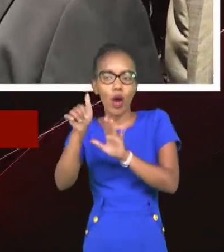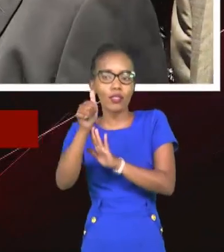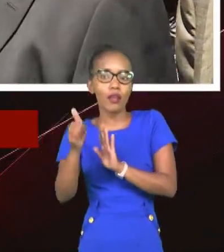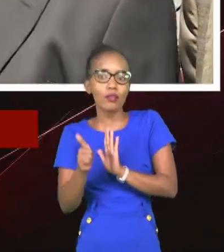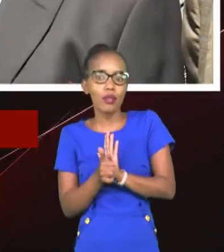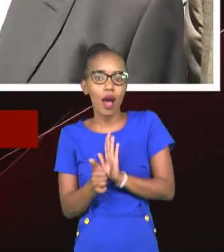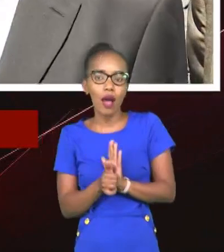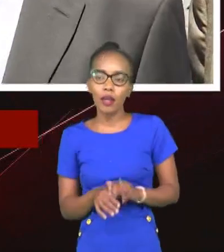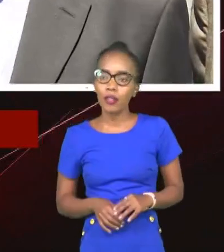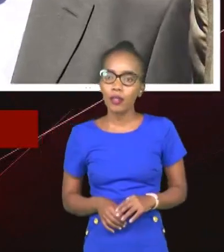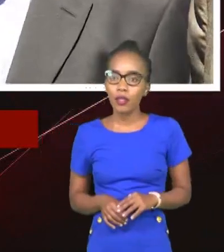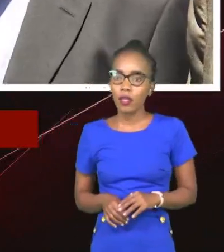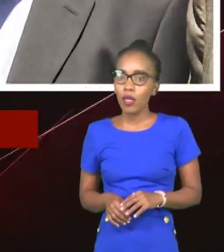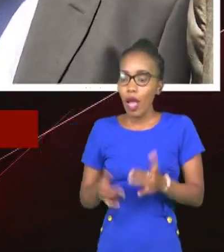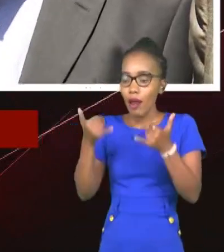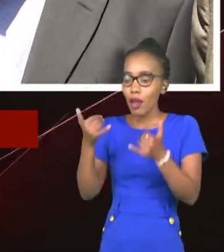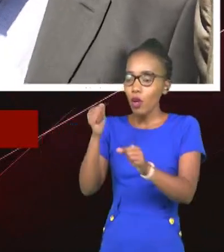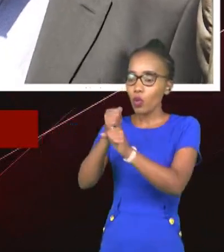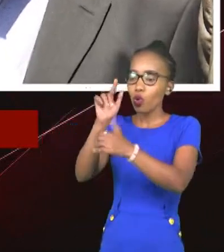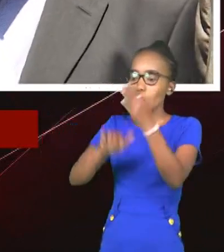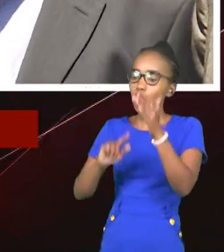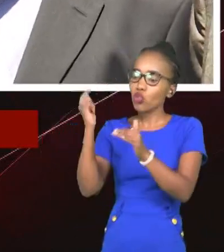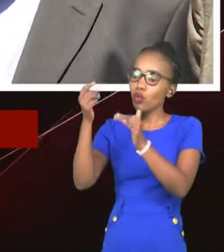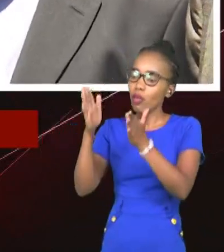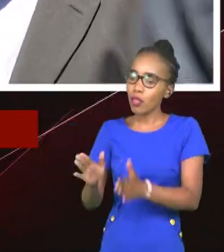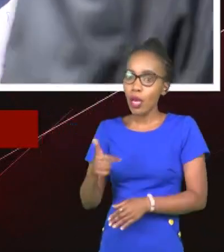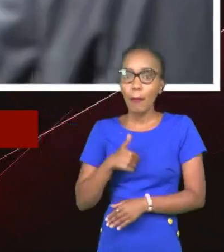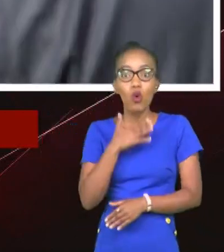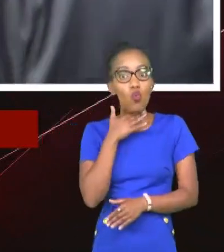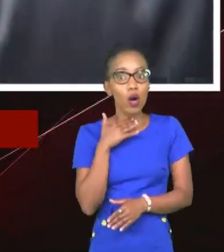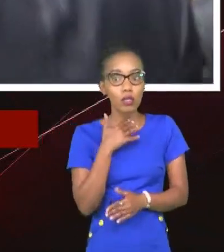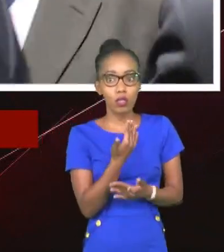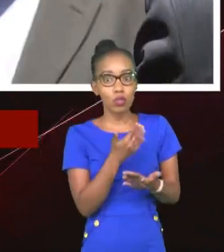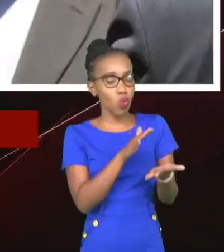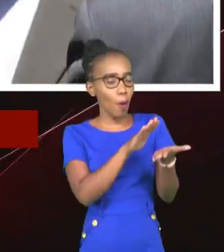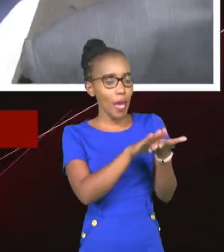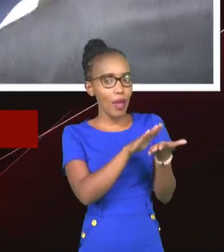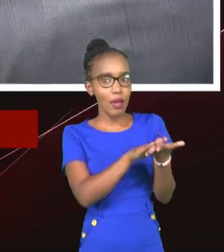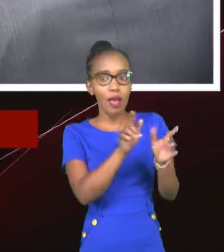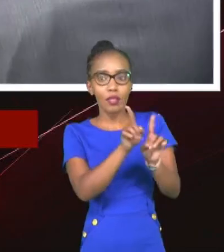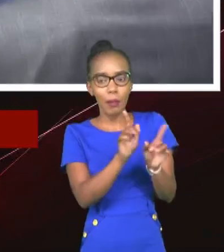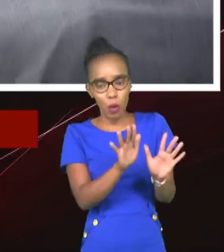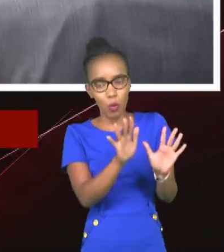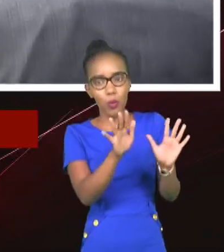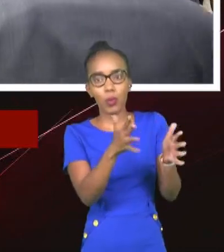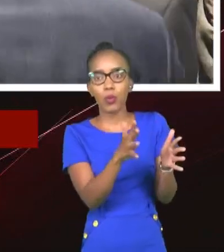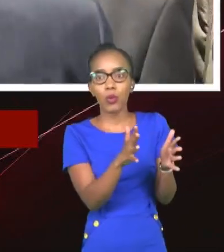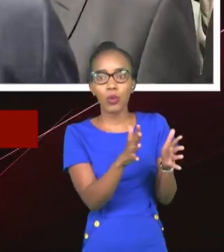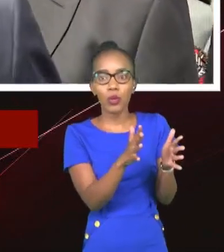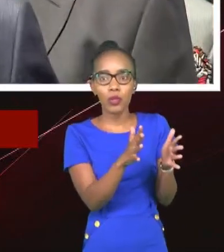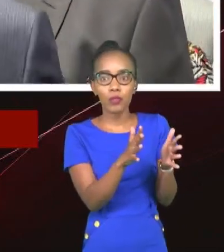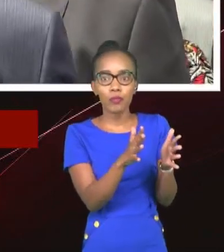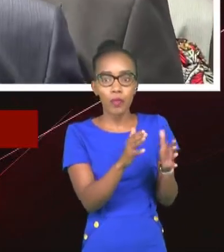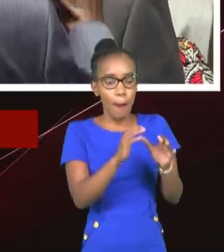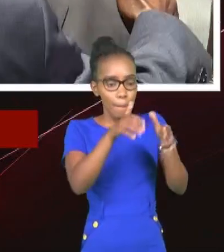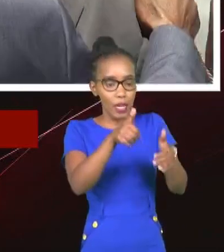So far, do we have that? We are going to do for the people. I would like to commend, I'm very neutral in this matter, but I would like to commend one of the